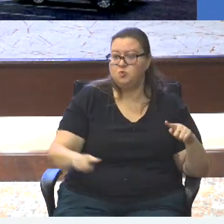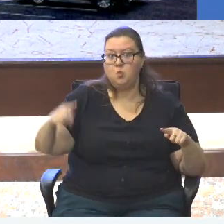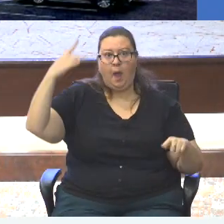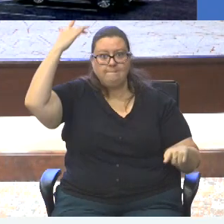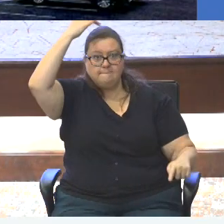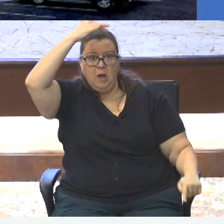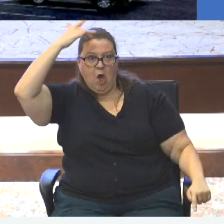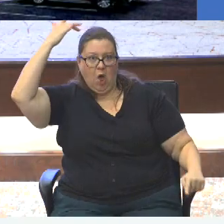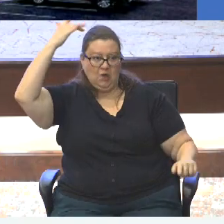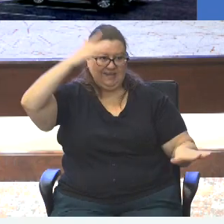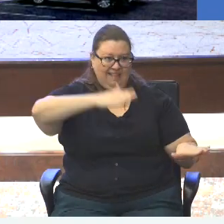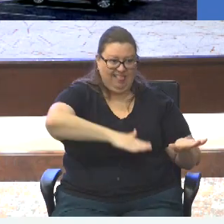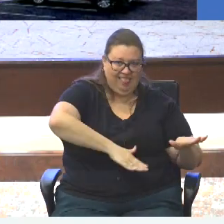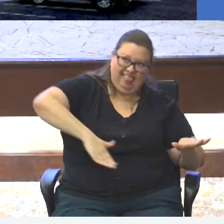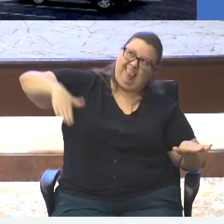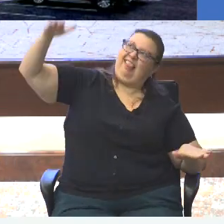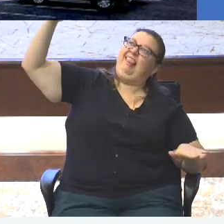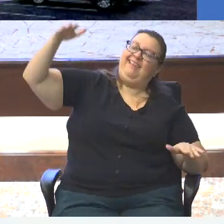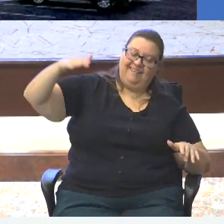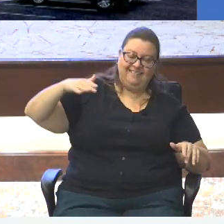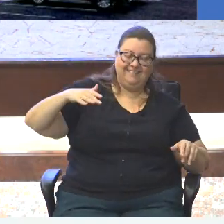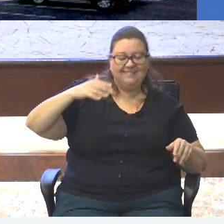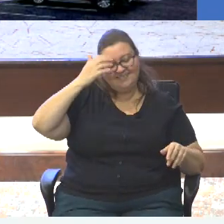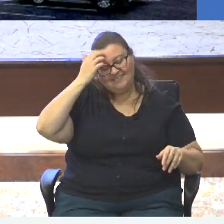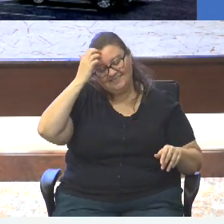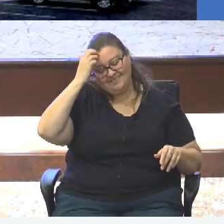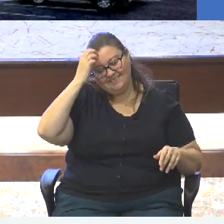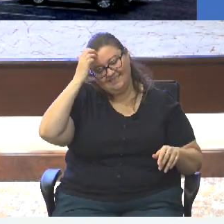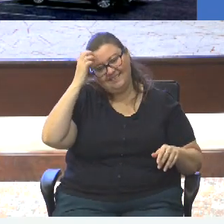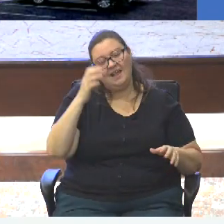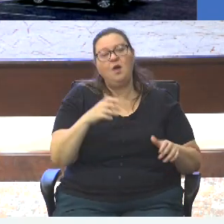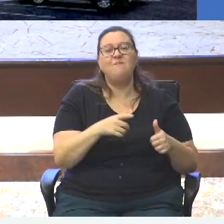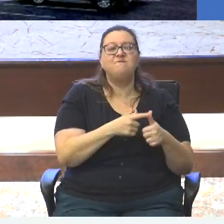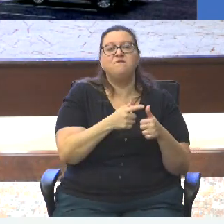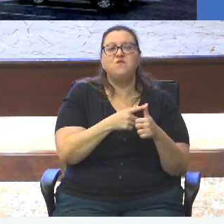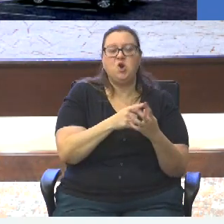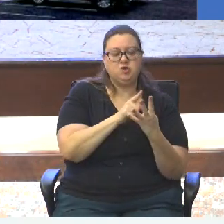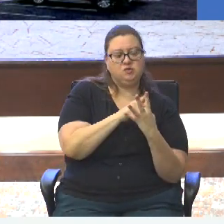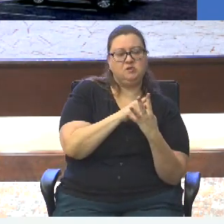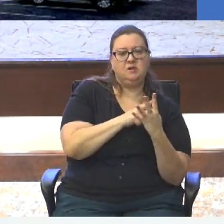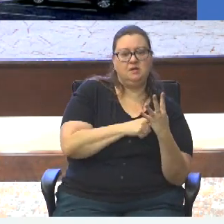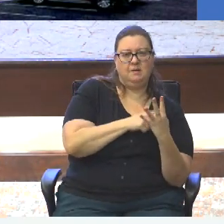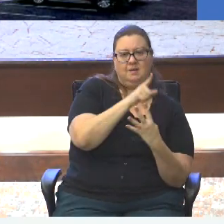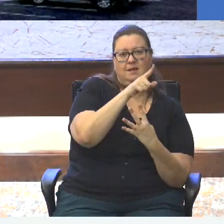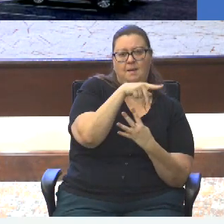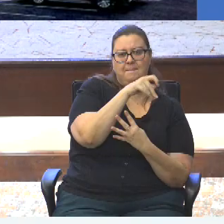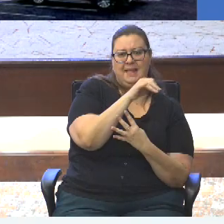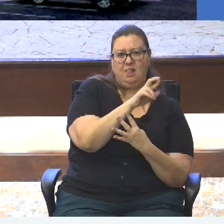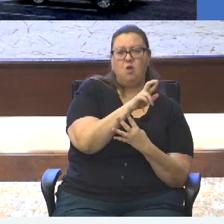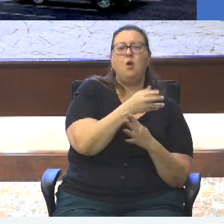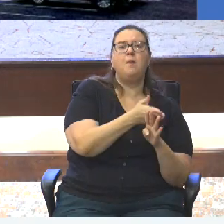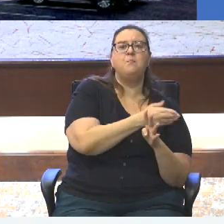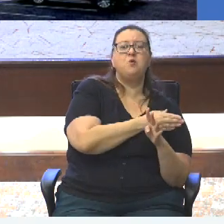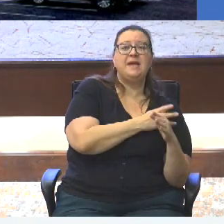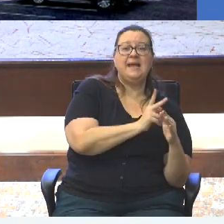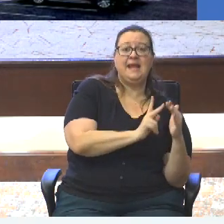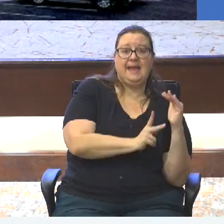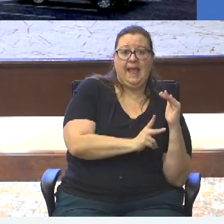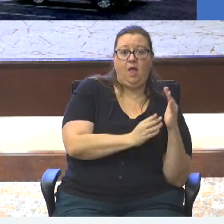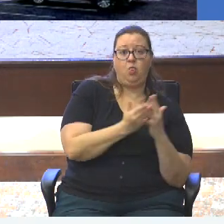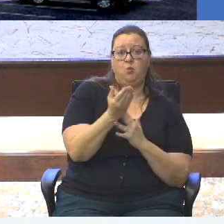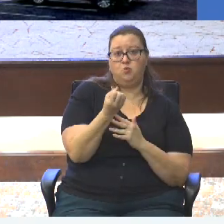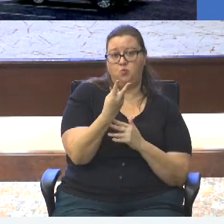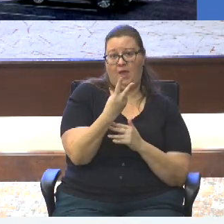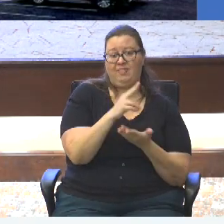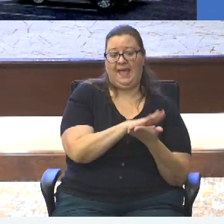skip the gray stage, right? So pillar 1, pre-K through 12 academic achievement.